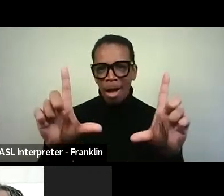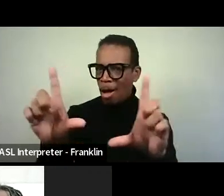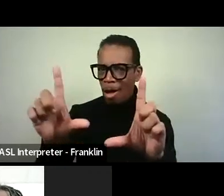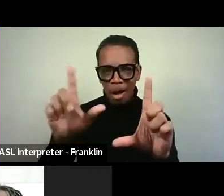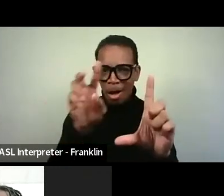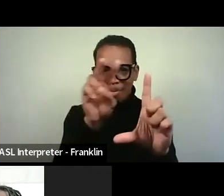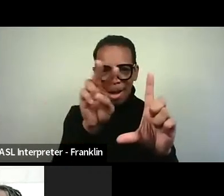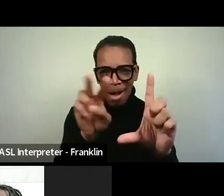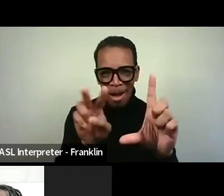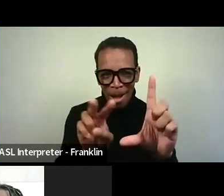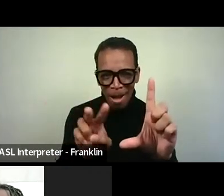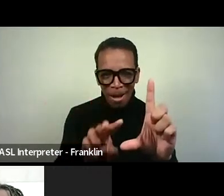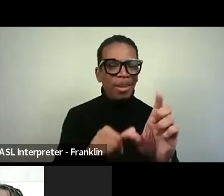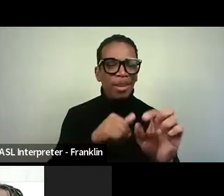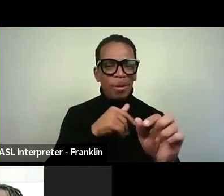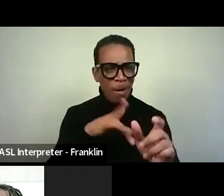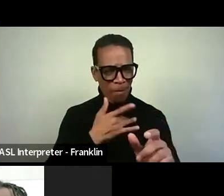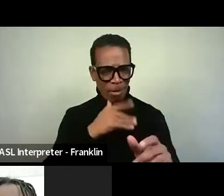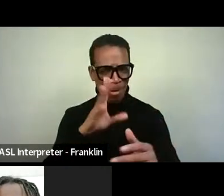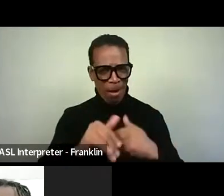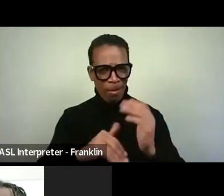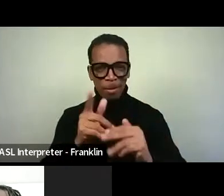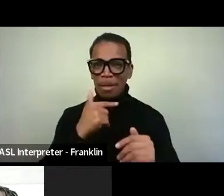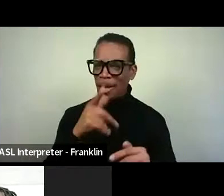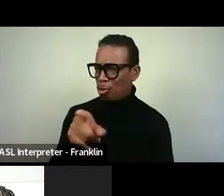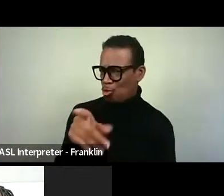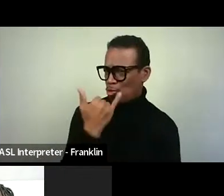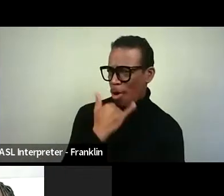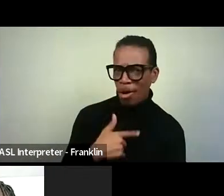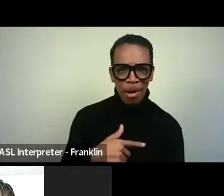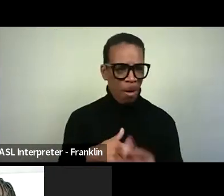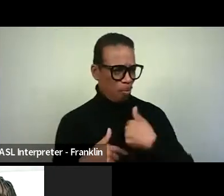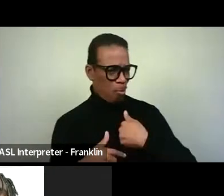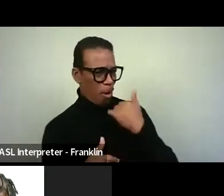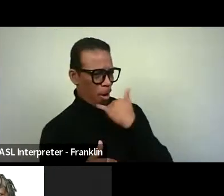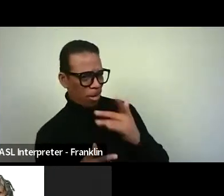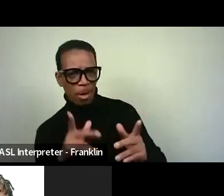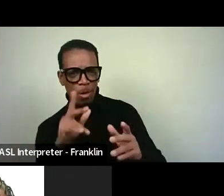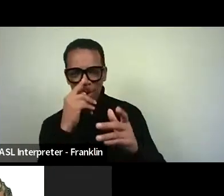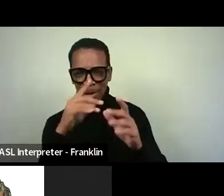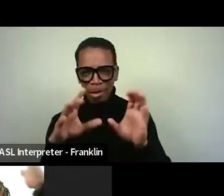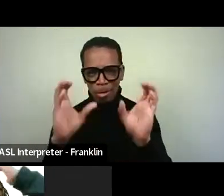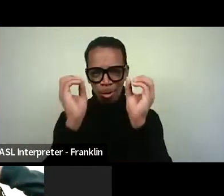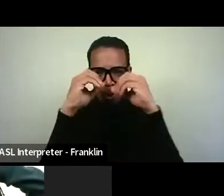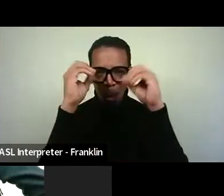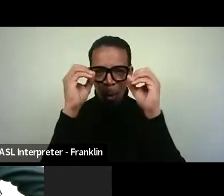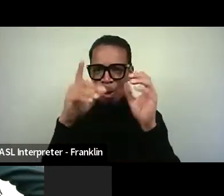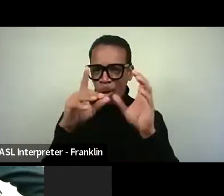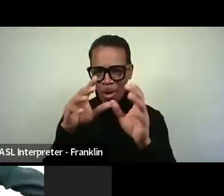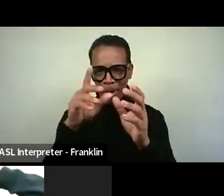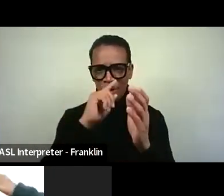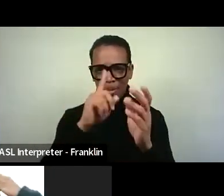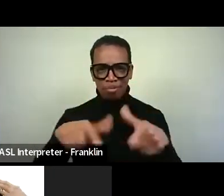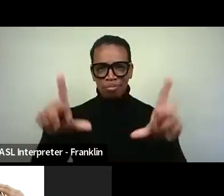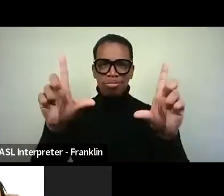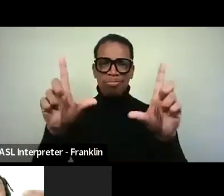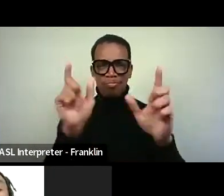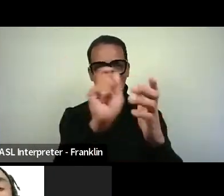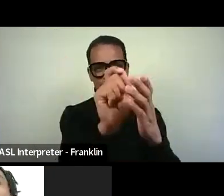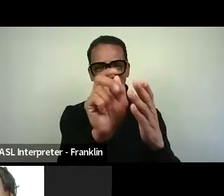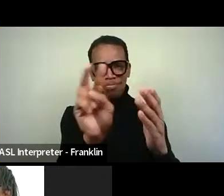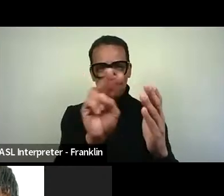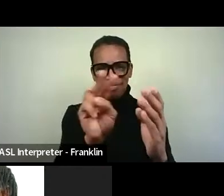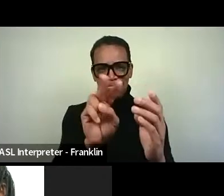down on, we felt comfortable enough in saying, okay, you're wrong, or I'm wrong, and we're going to look it up to, fix